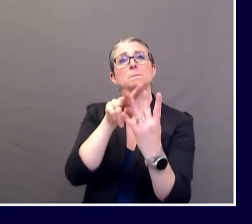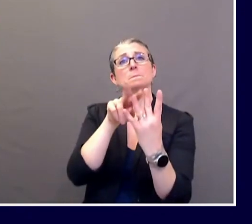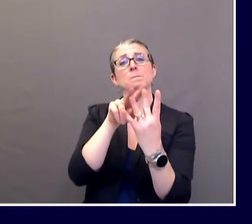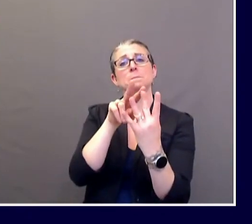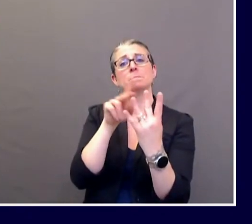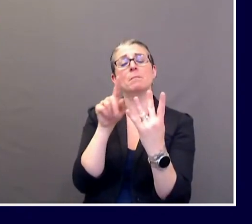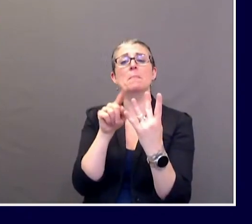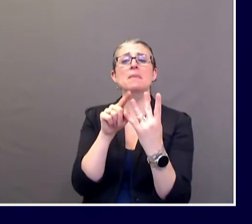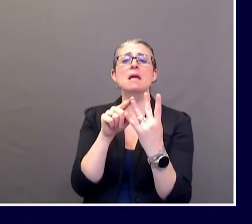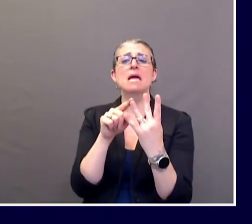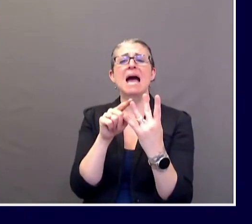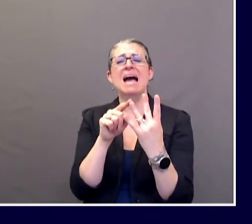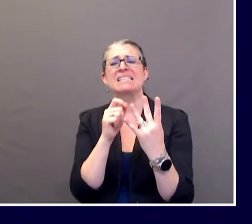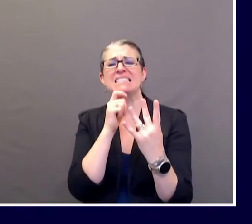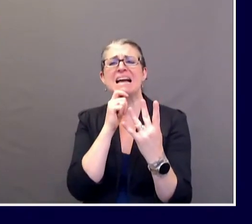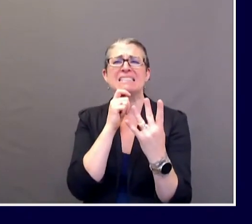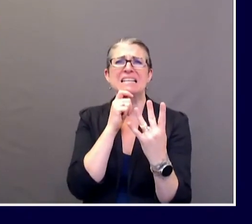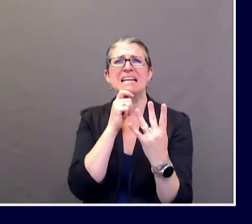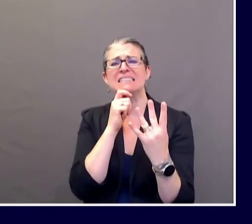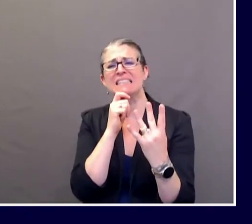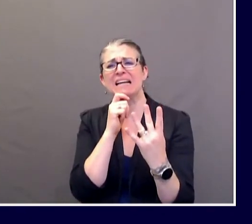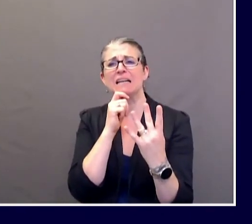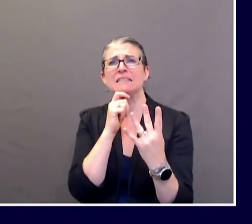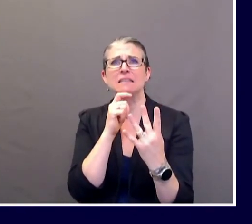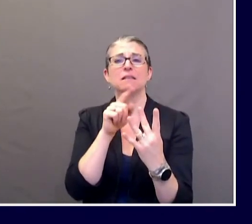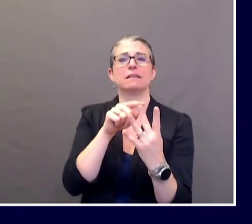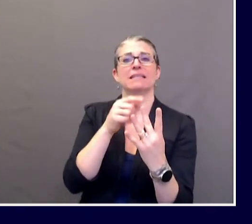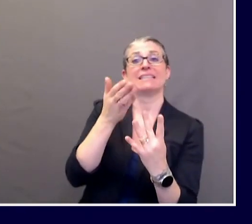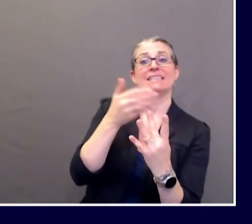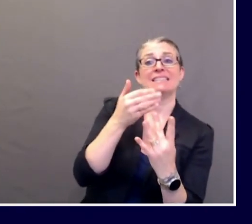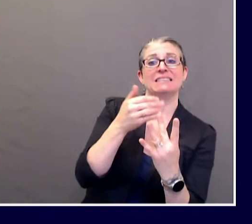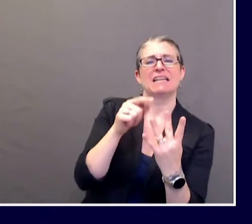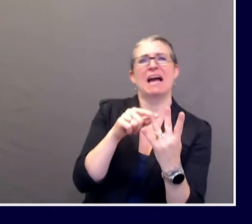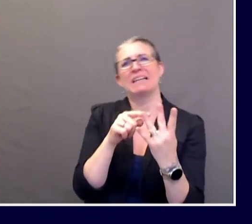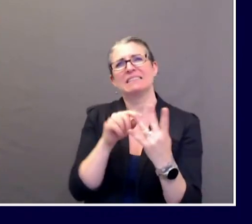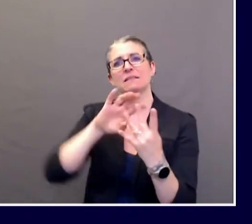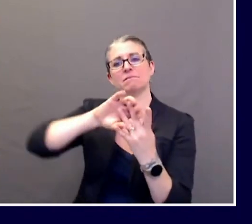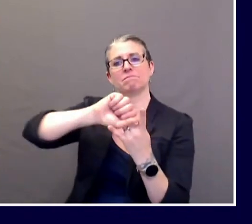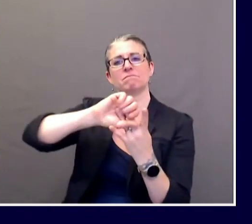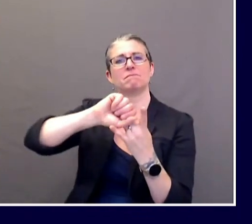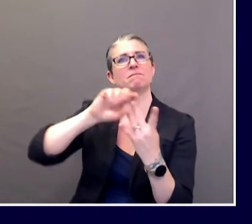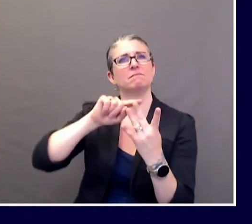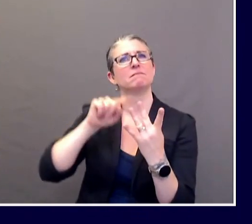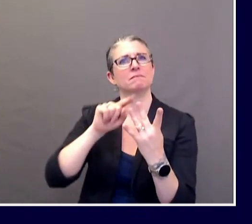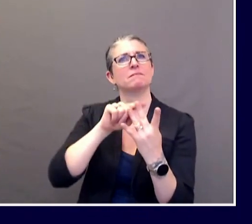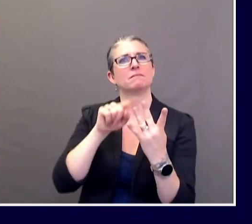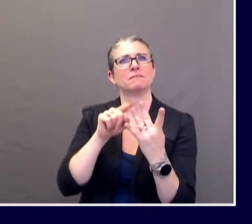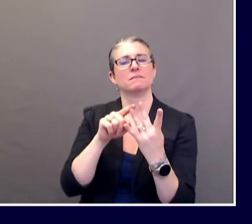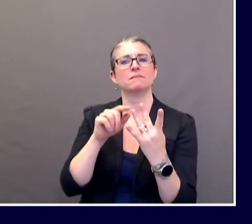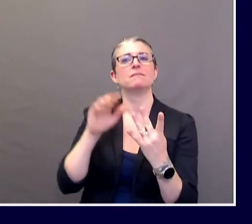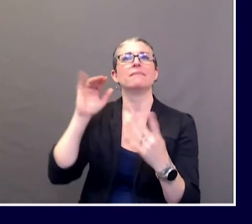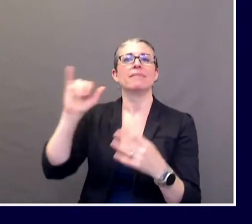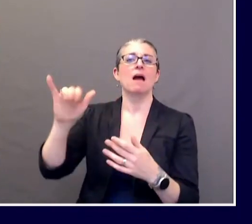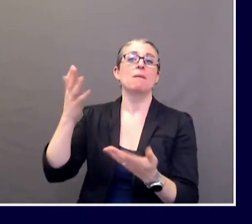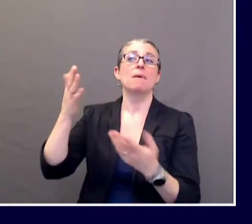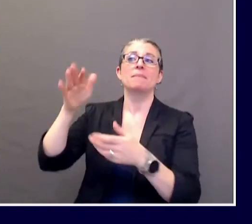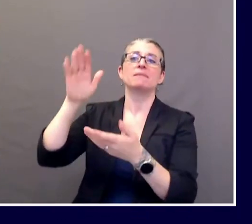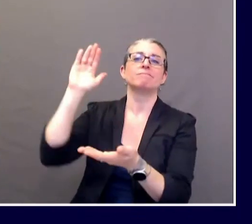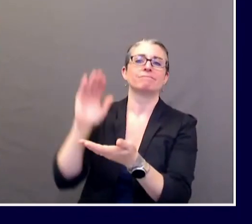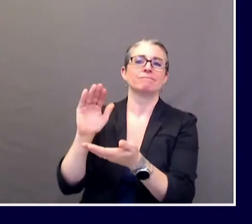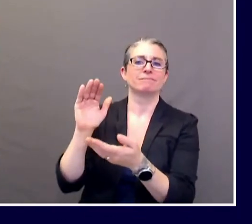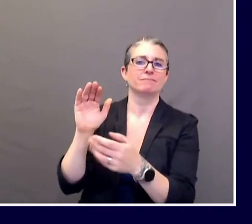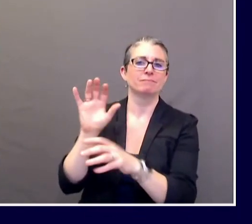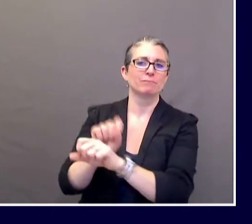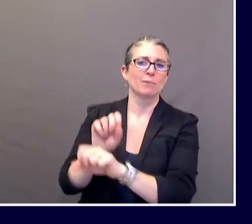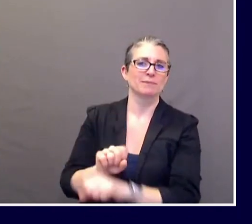now. Okay, thank you. I guess though the important point though, Patty, is how do I say this?